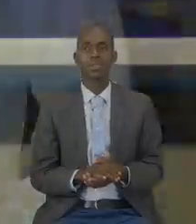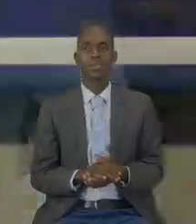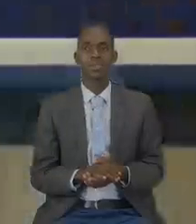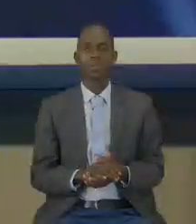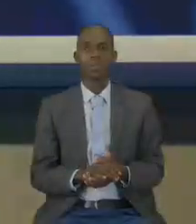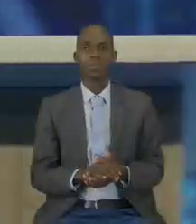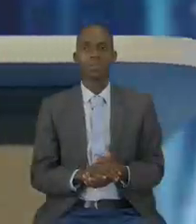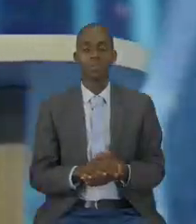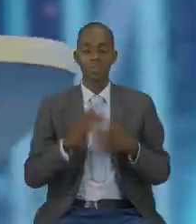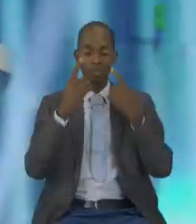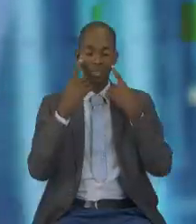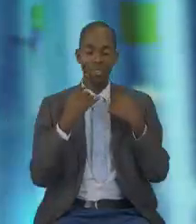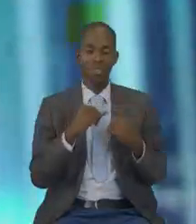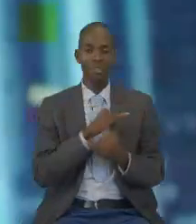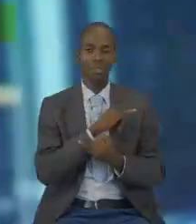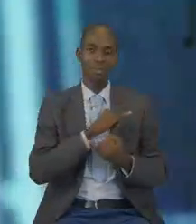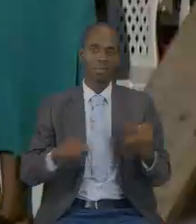Crying, final.